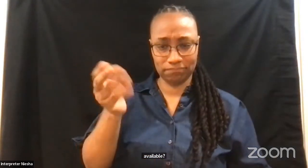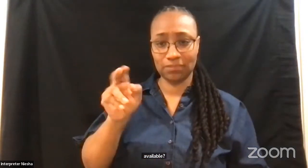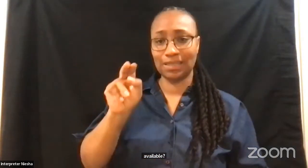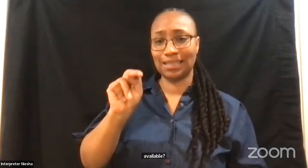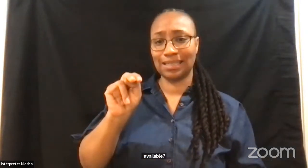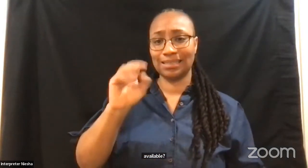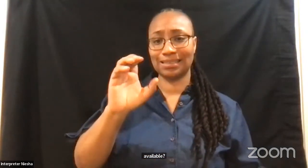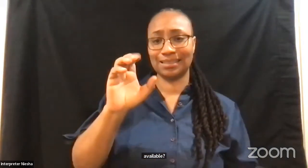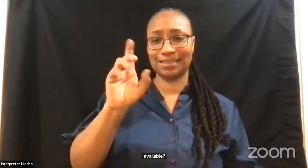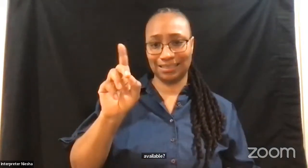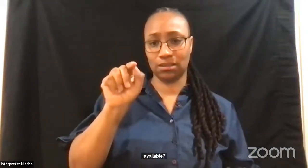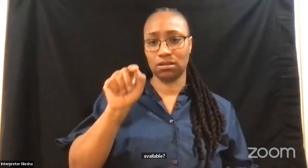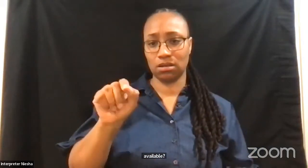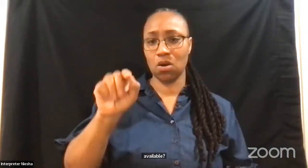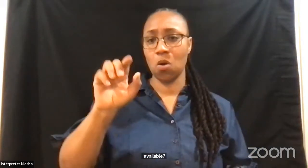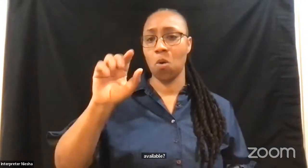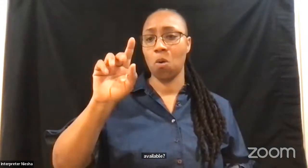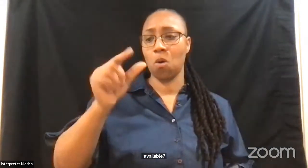www.ncd.gov,